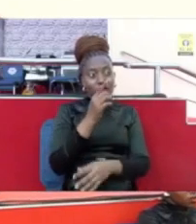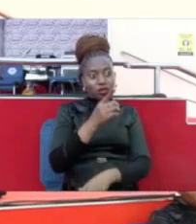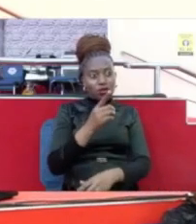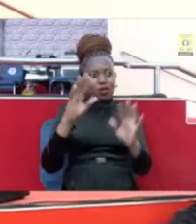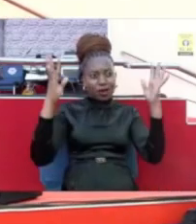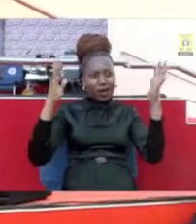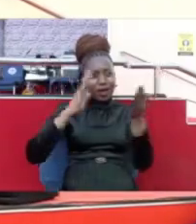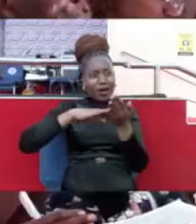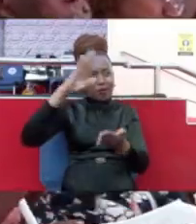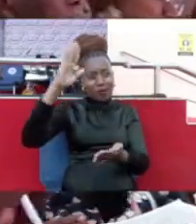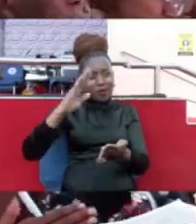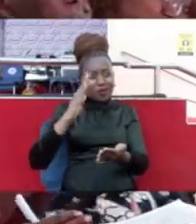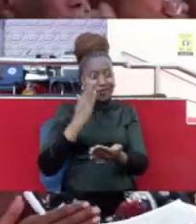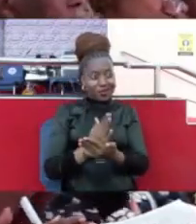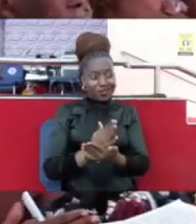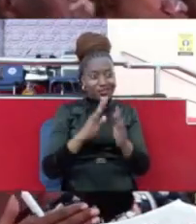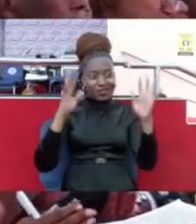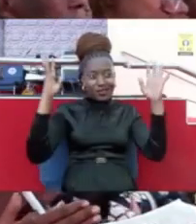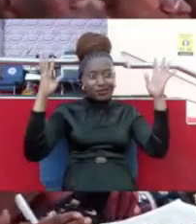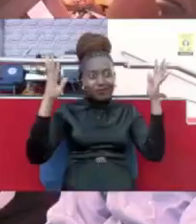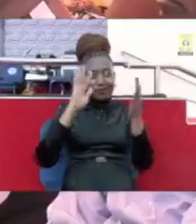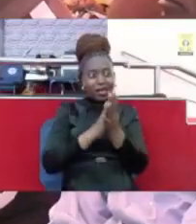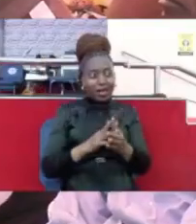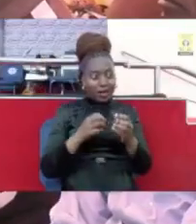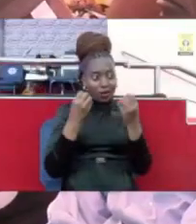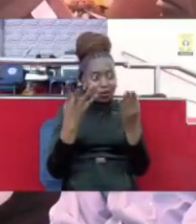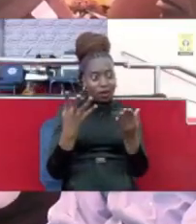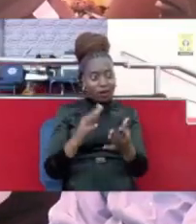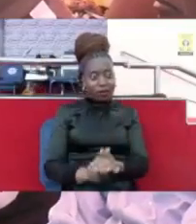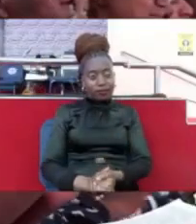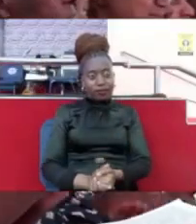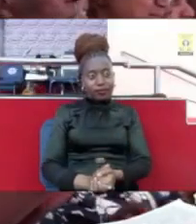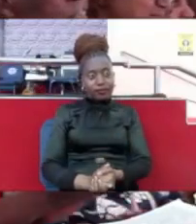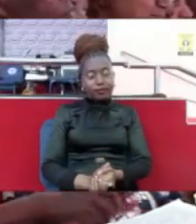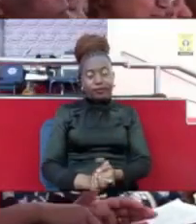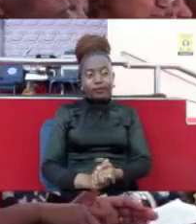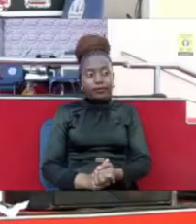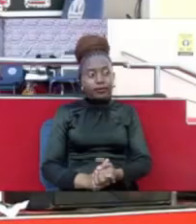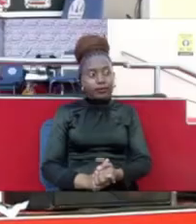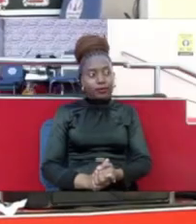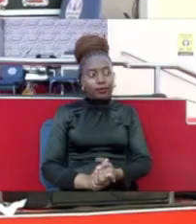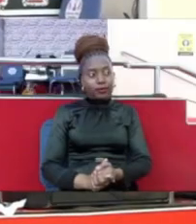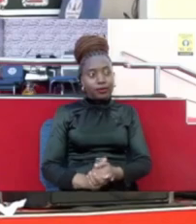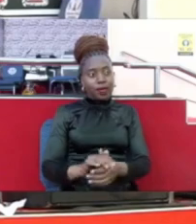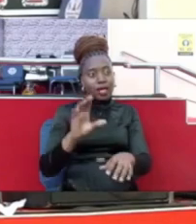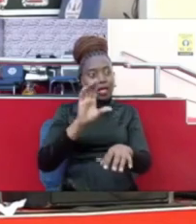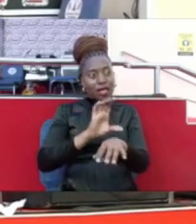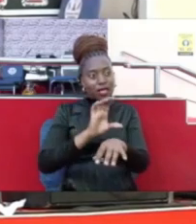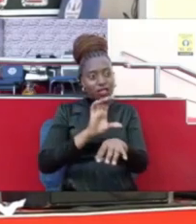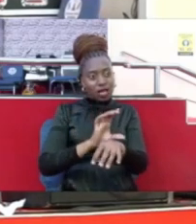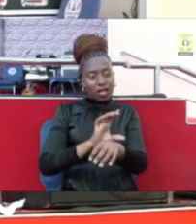Amen. Hallelujah. Amen. But my the church, because they loved my